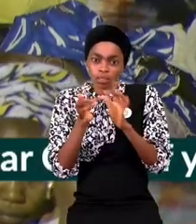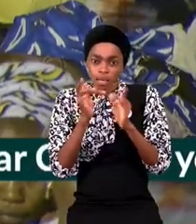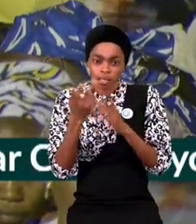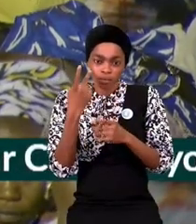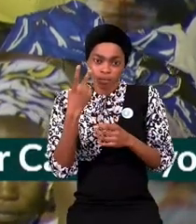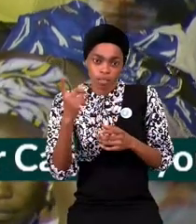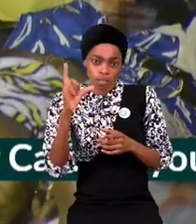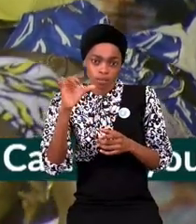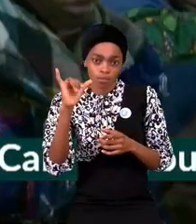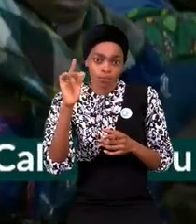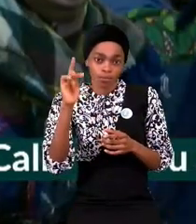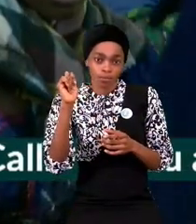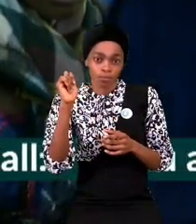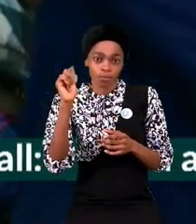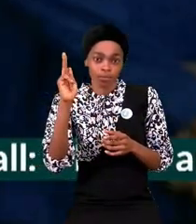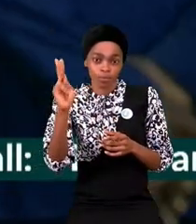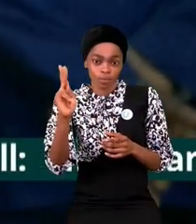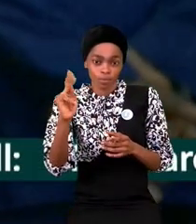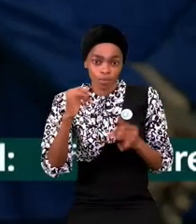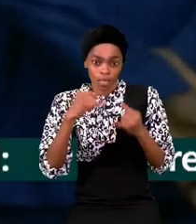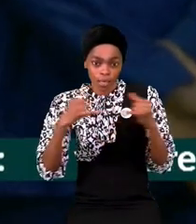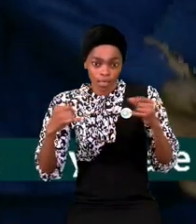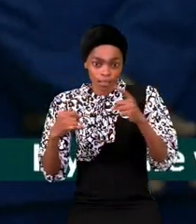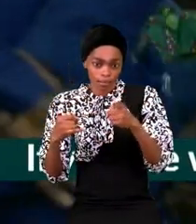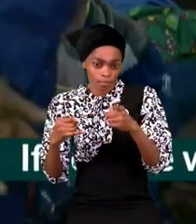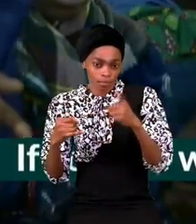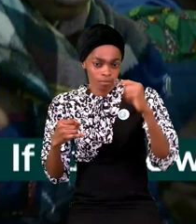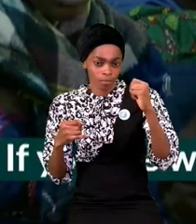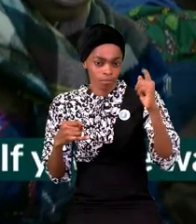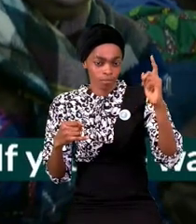Just click on that link and fill the form